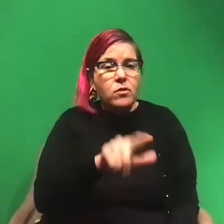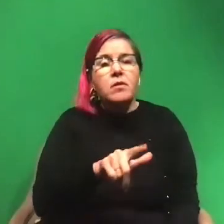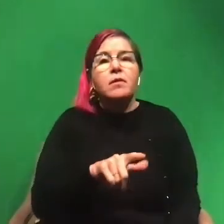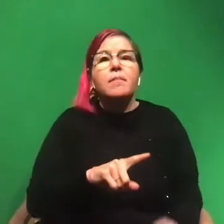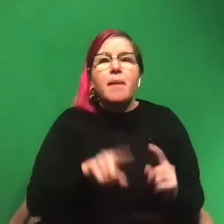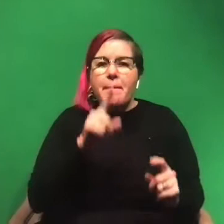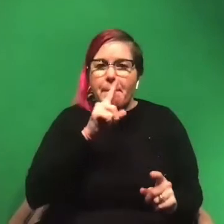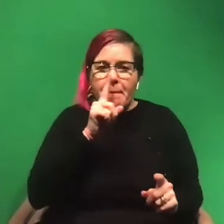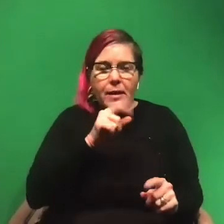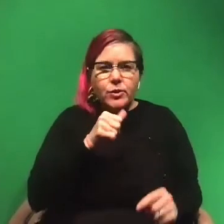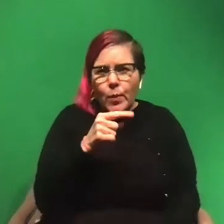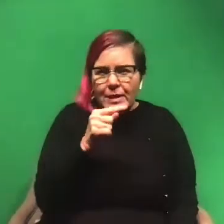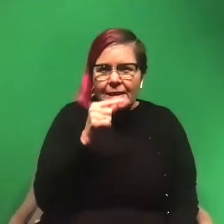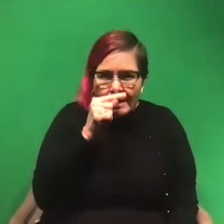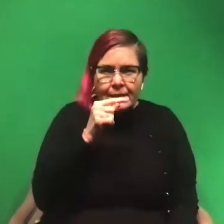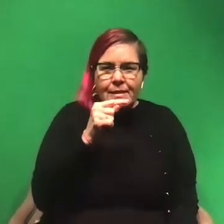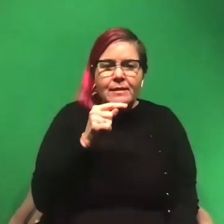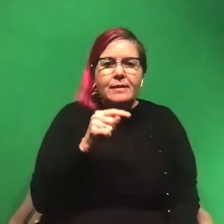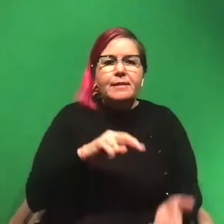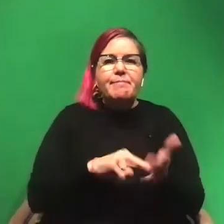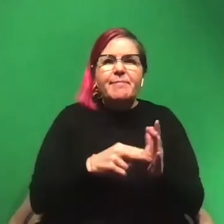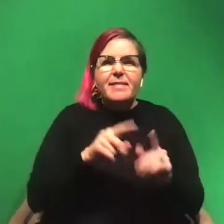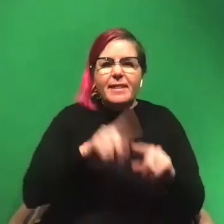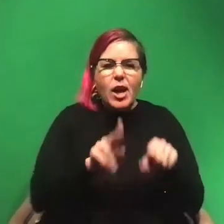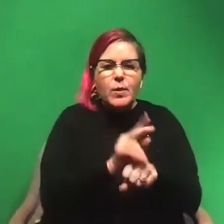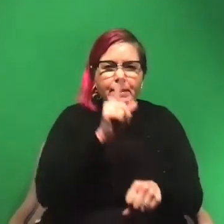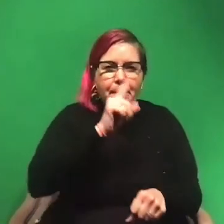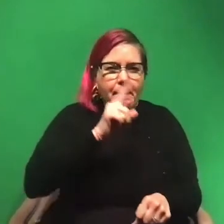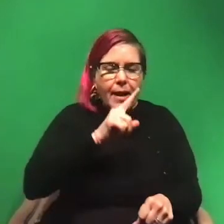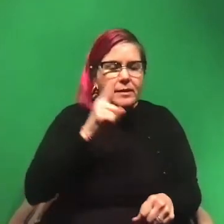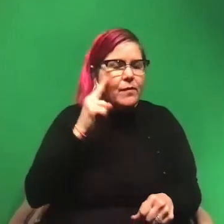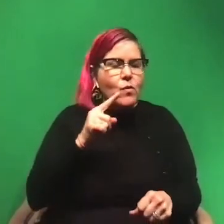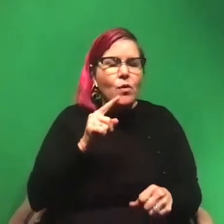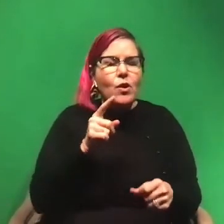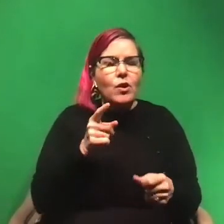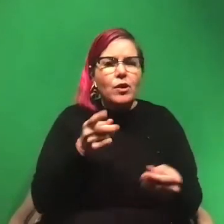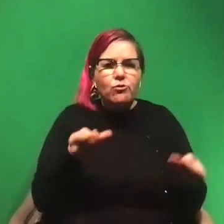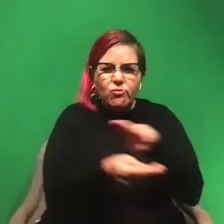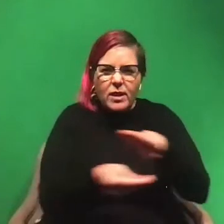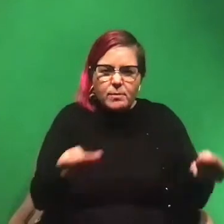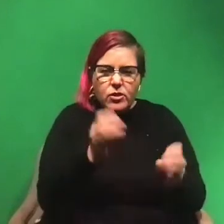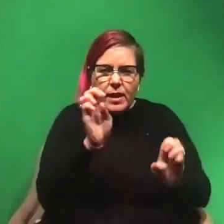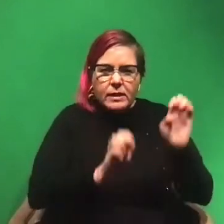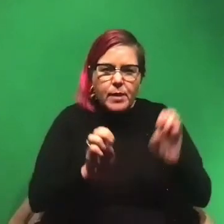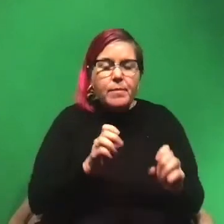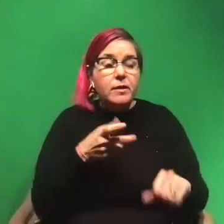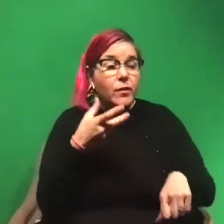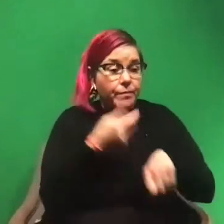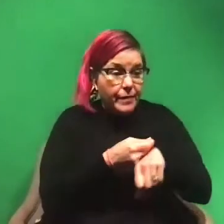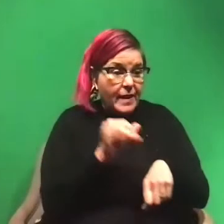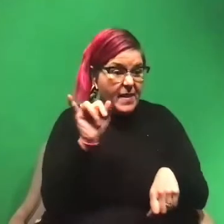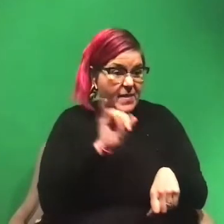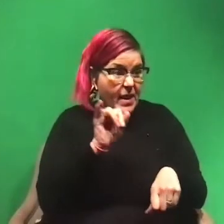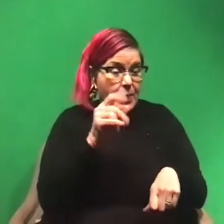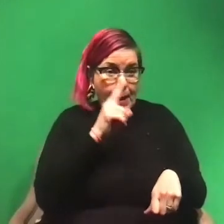mice do not sneeze, so you cannot really use mice for transmission experiment, meaning if you infect these mice, and not